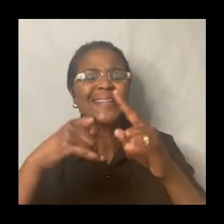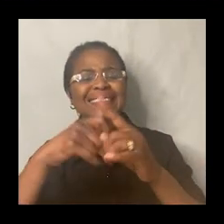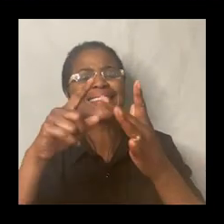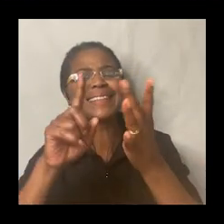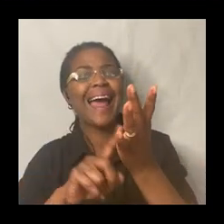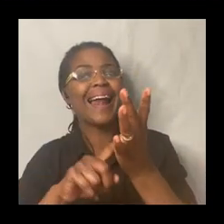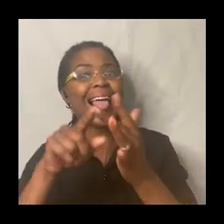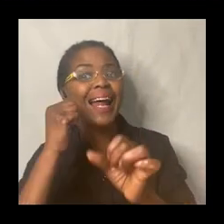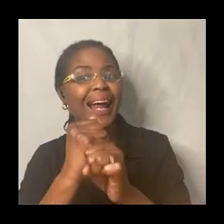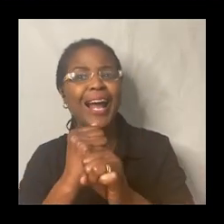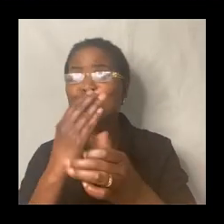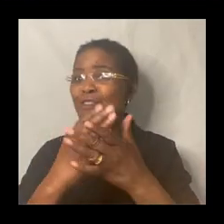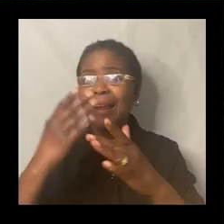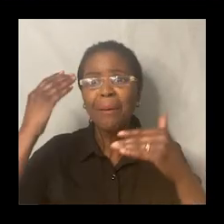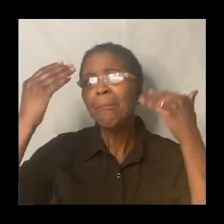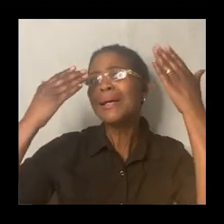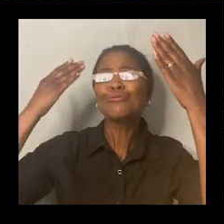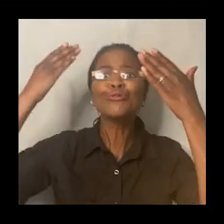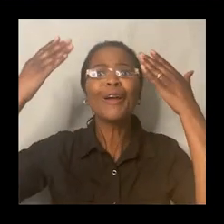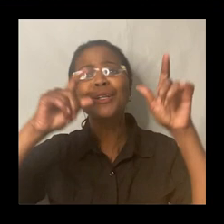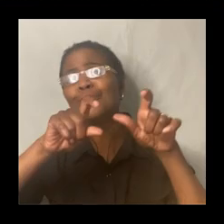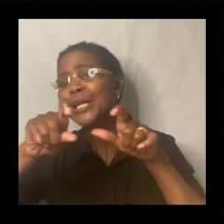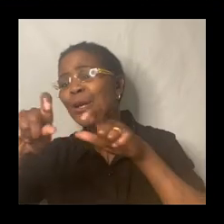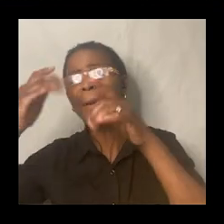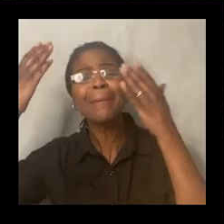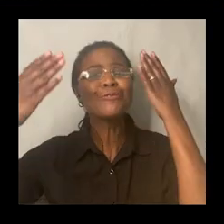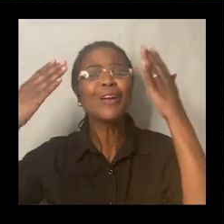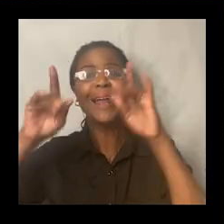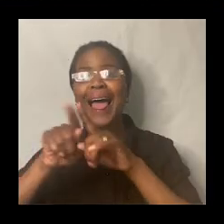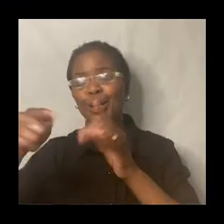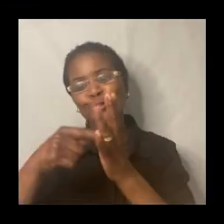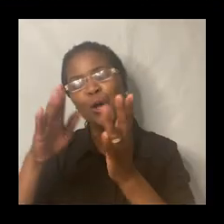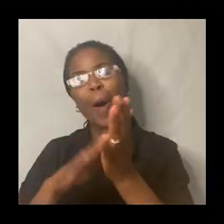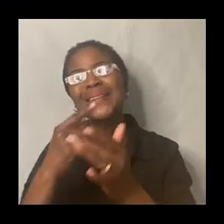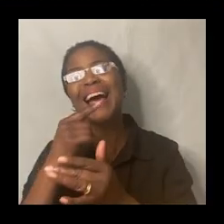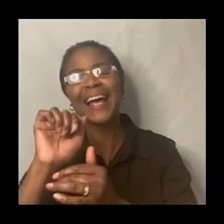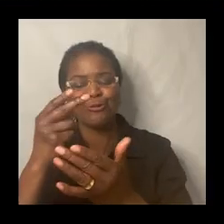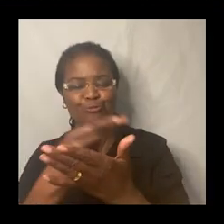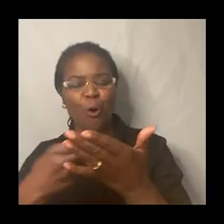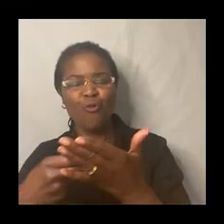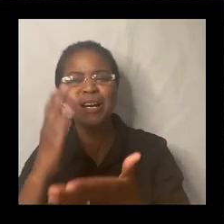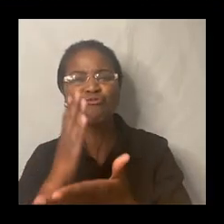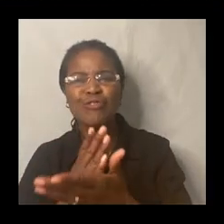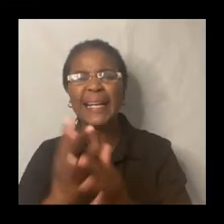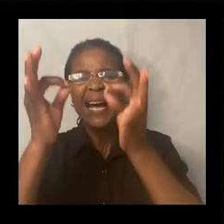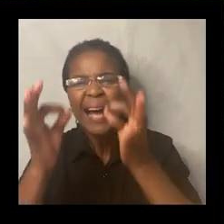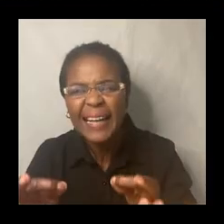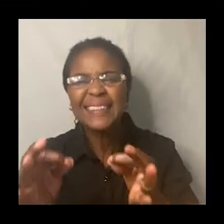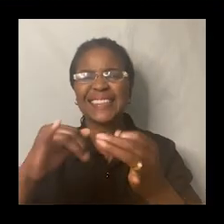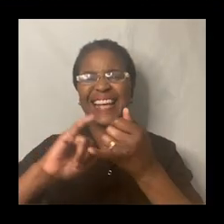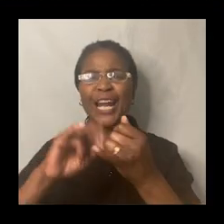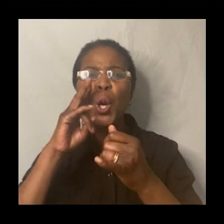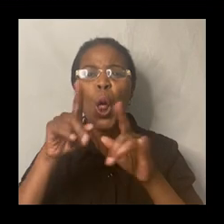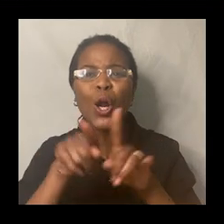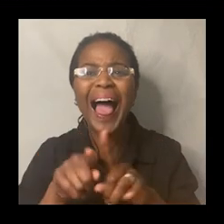he remains a mystery. You know, and as Tom said in his drawings, he didn't try to pin down, he didn't try to define exactly what Skellig looked like,